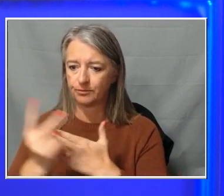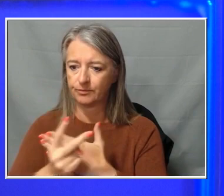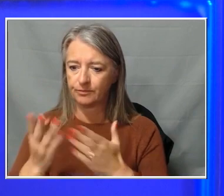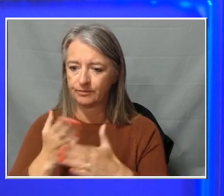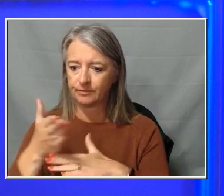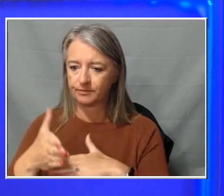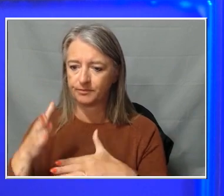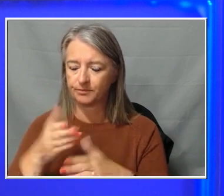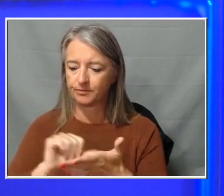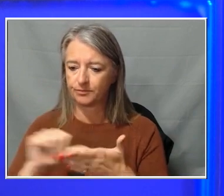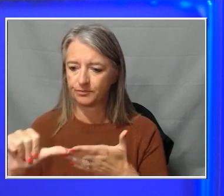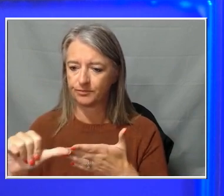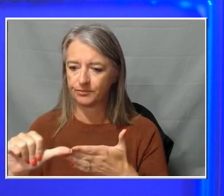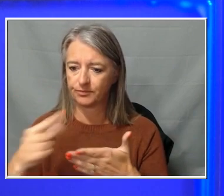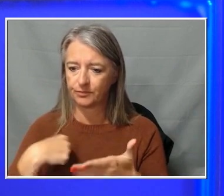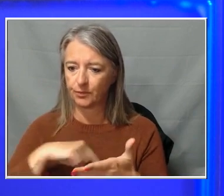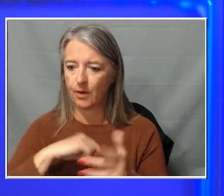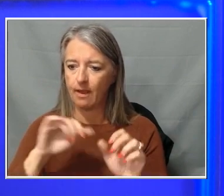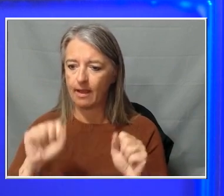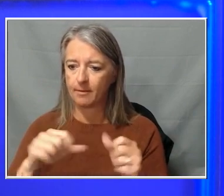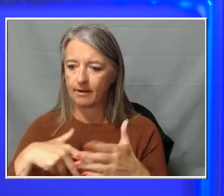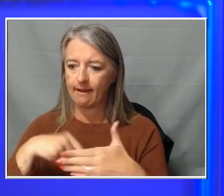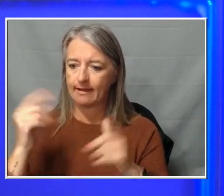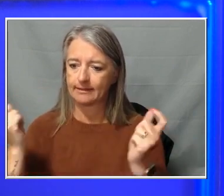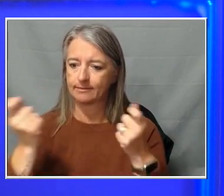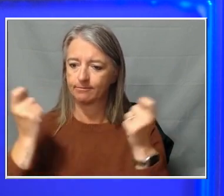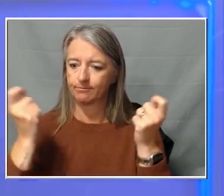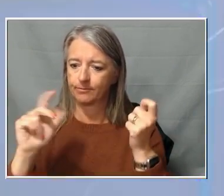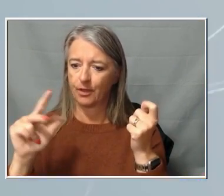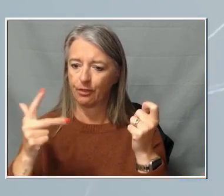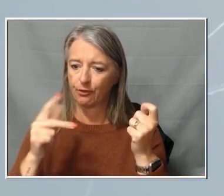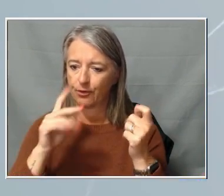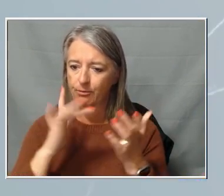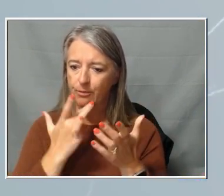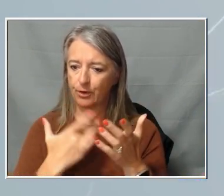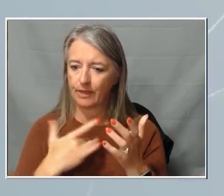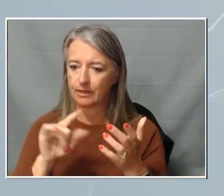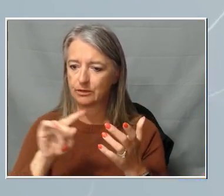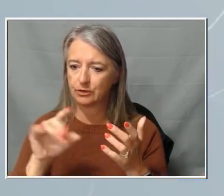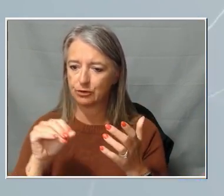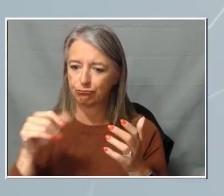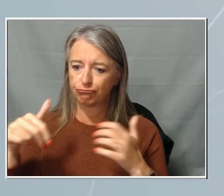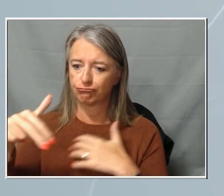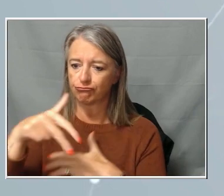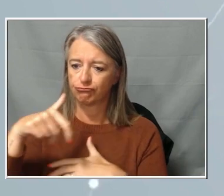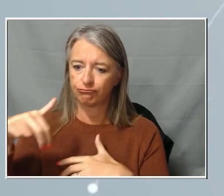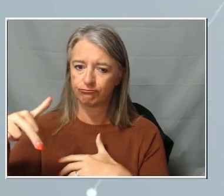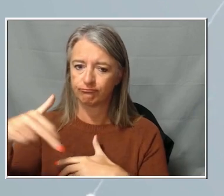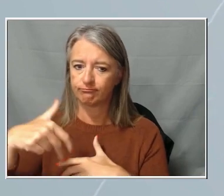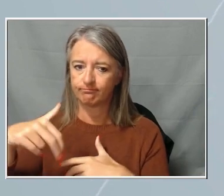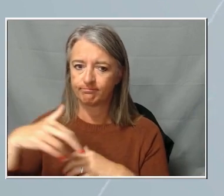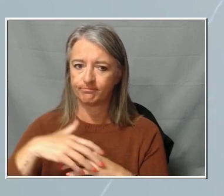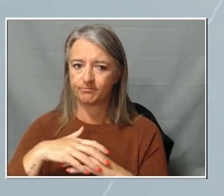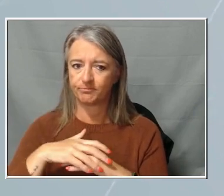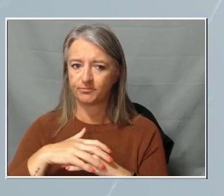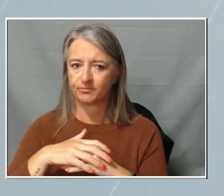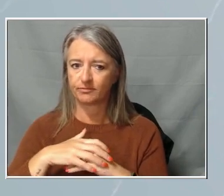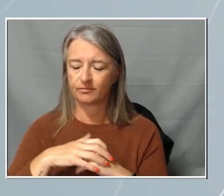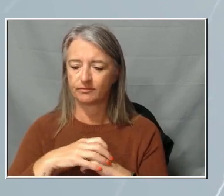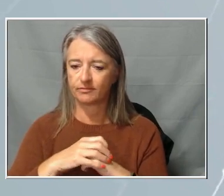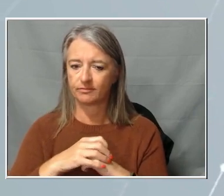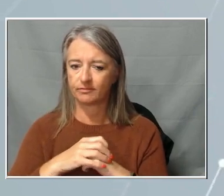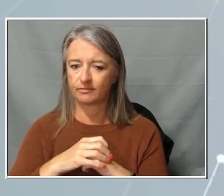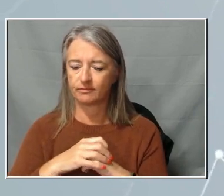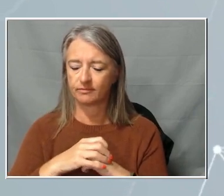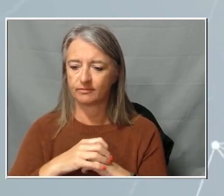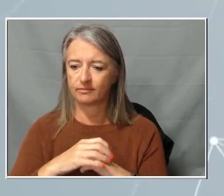surgery, and we were able to get out and celebrate his 3rd birthday at the zoo and walk around. So yeah, I was taking